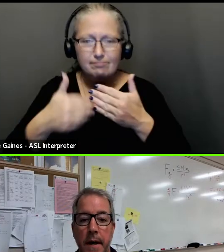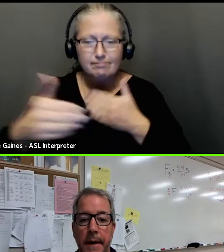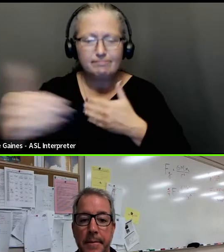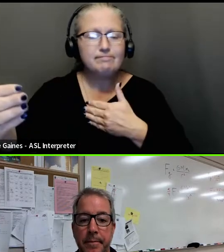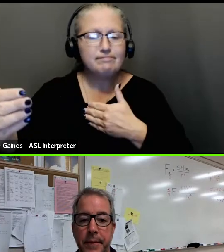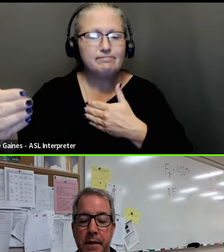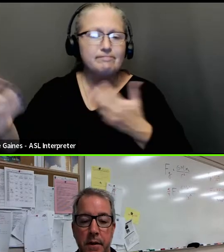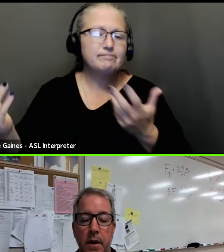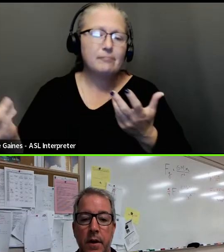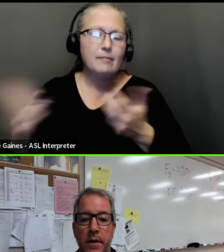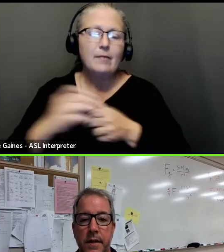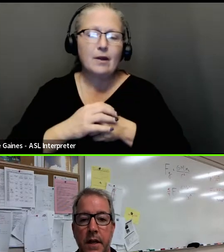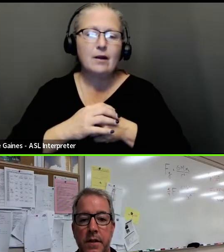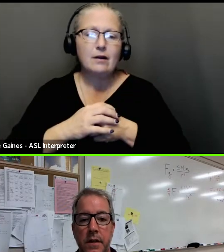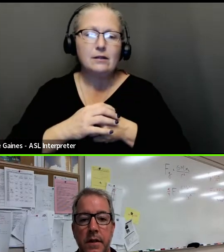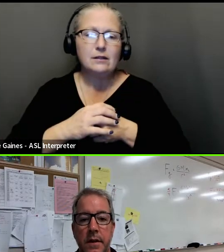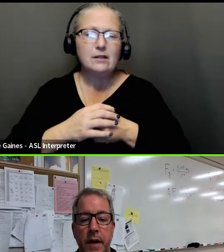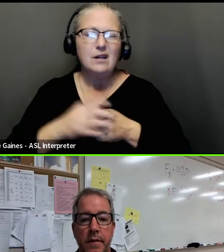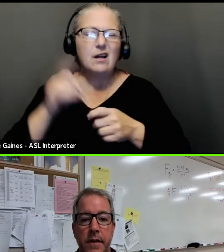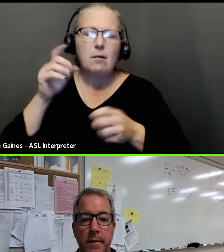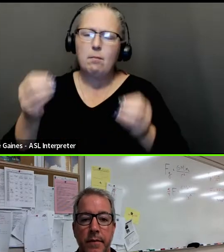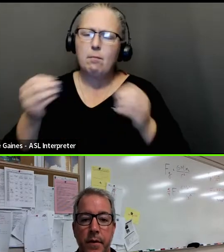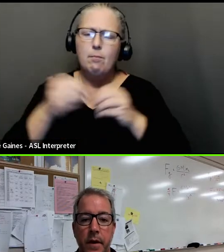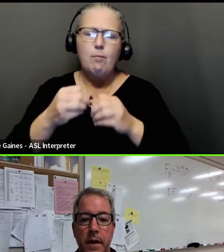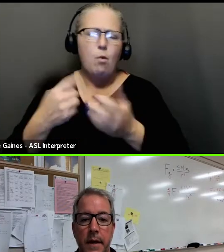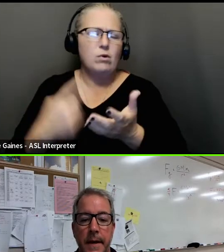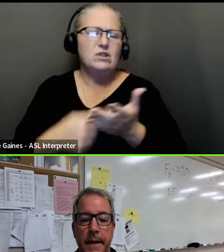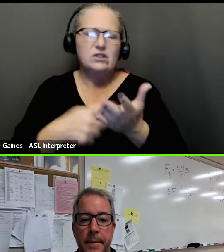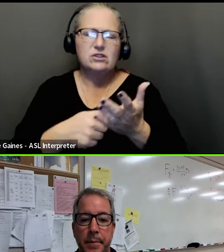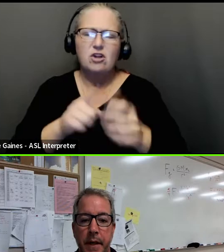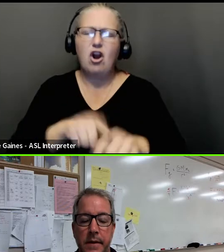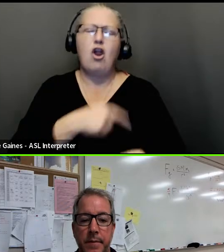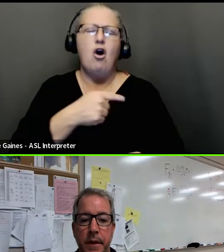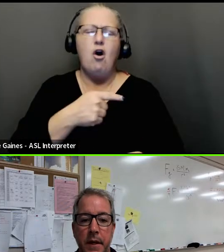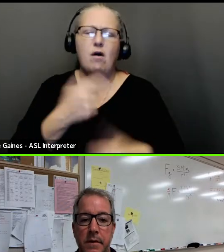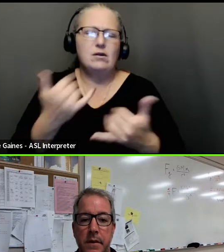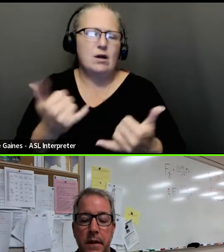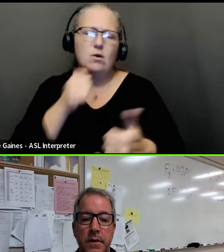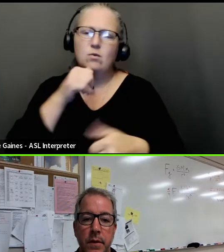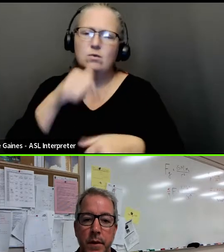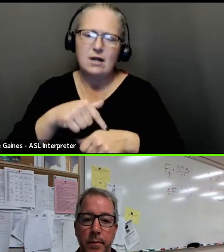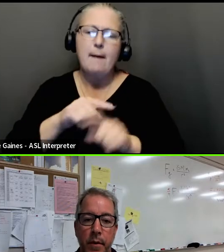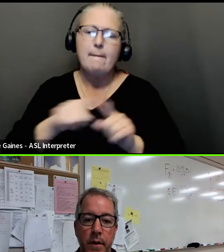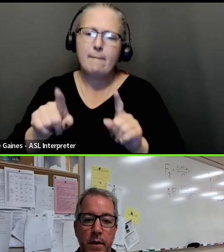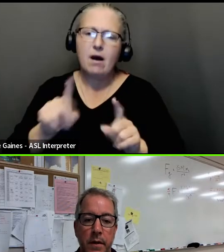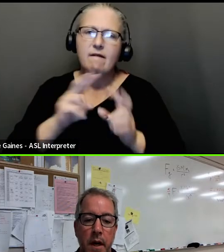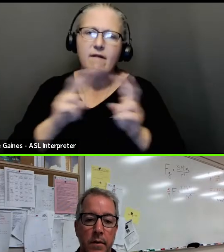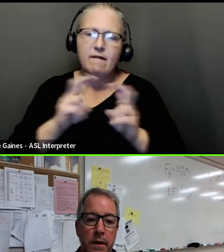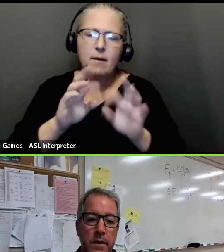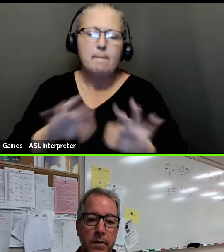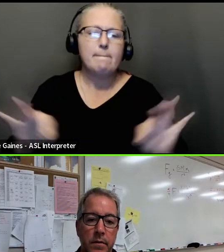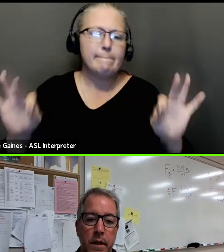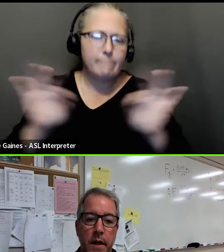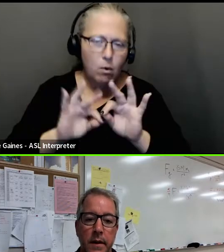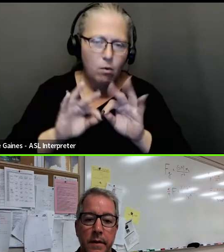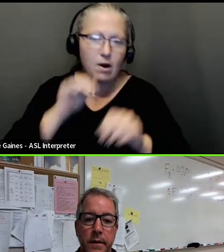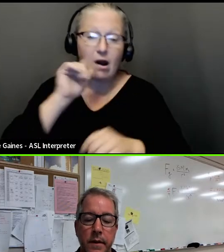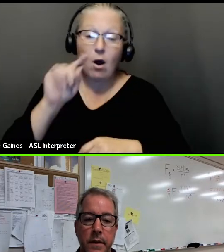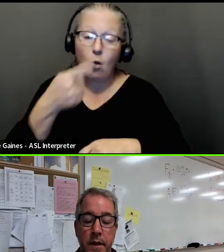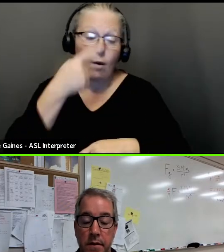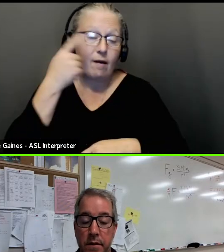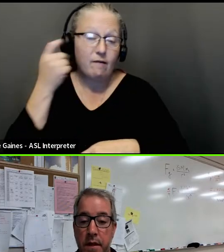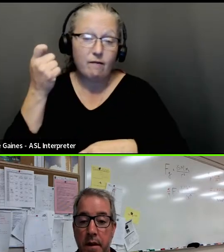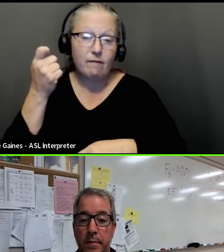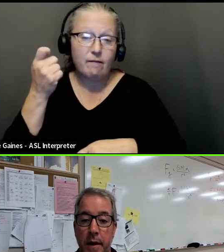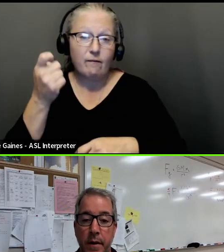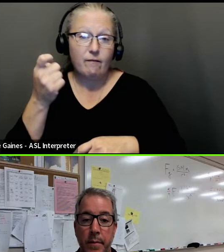future. It's a longer discussion than we have time for, but it's something that's extremely important, not only to